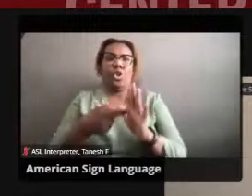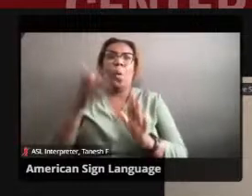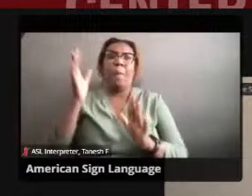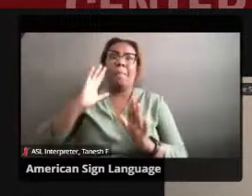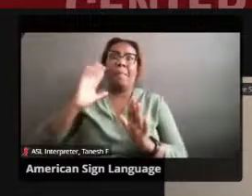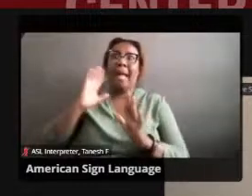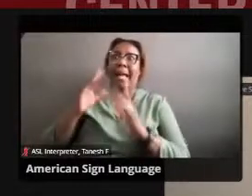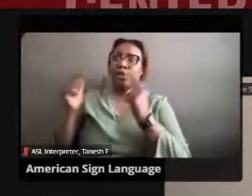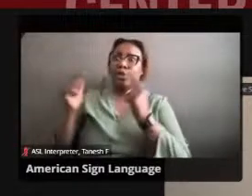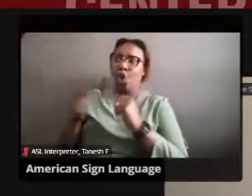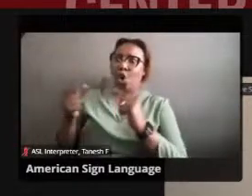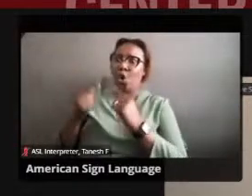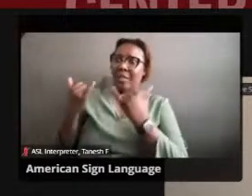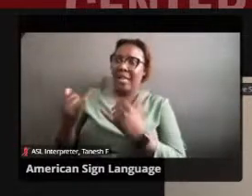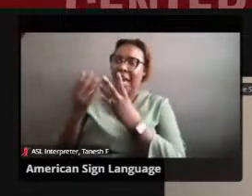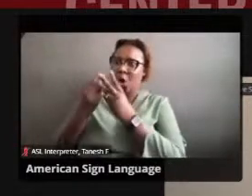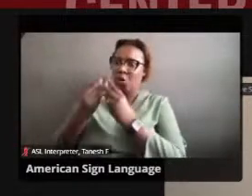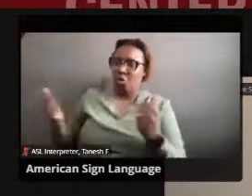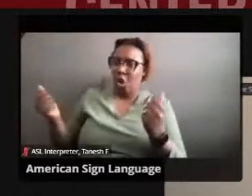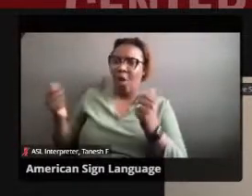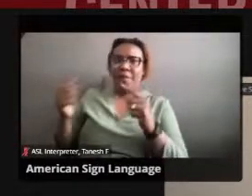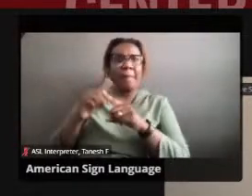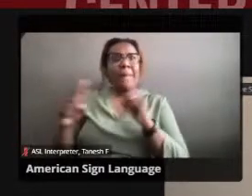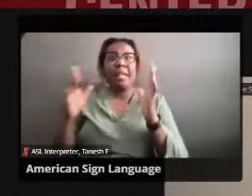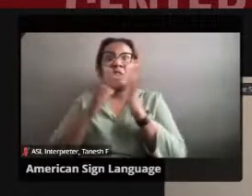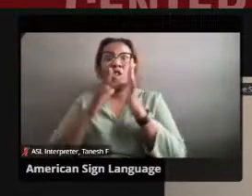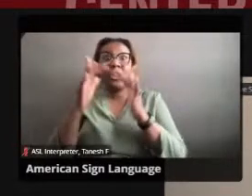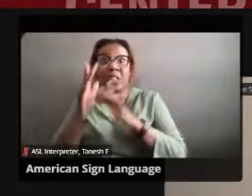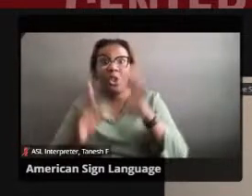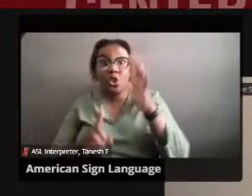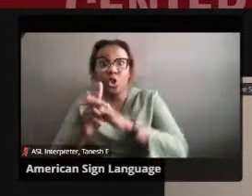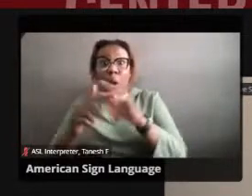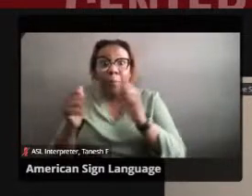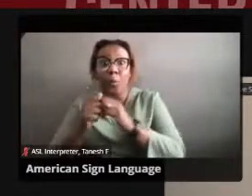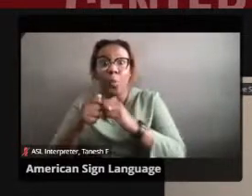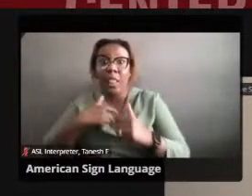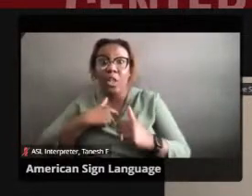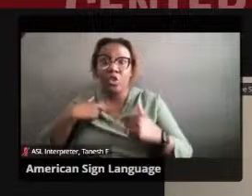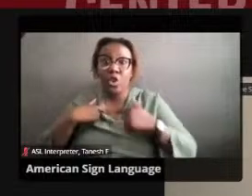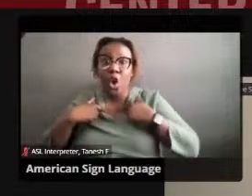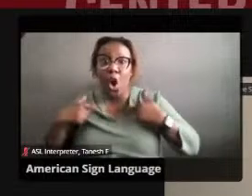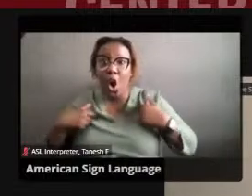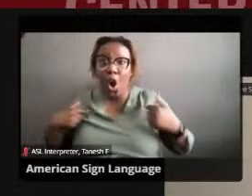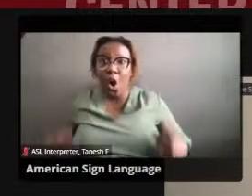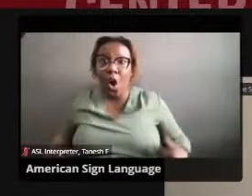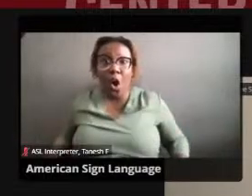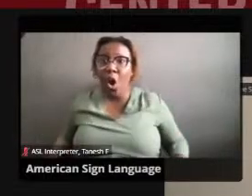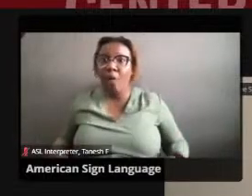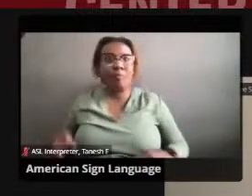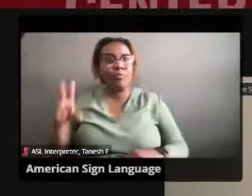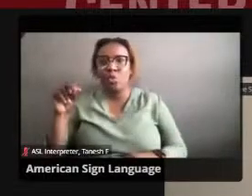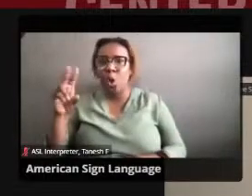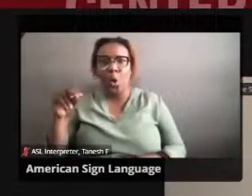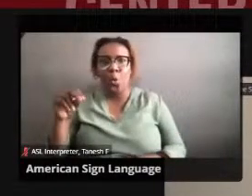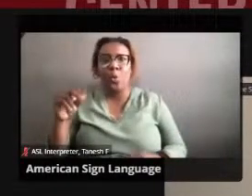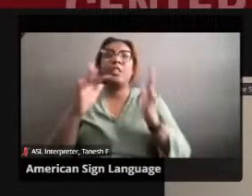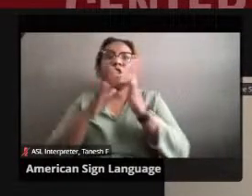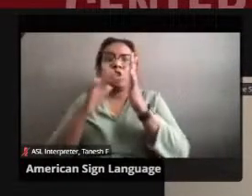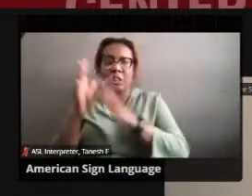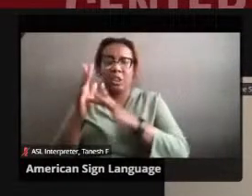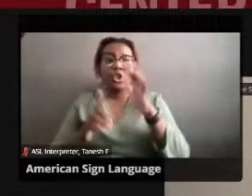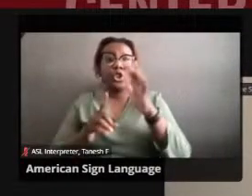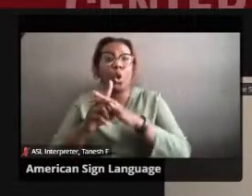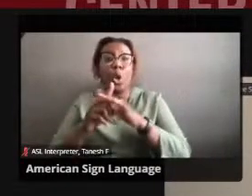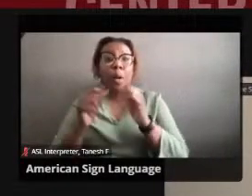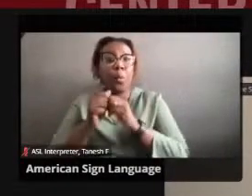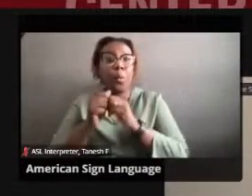resolved, but Jesus does not show up with scars. Jesus comes back wounded. Wounds